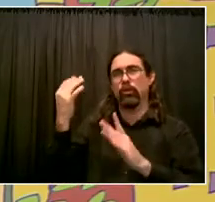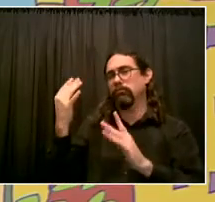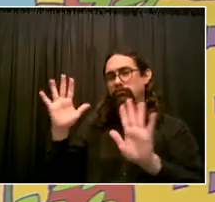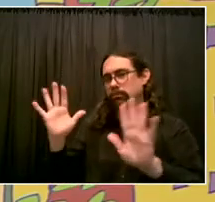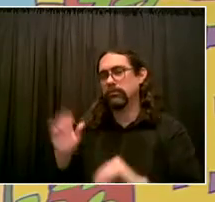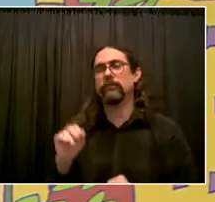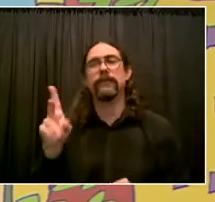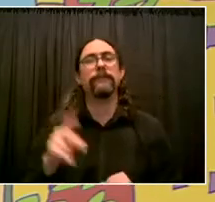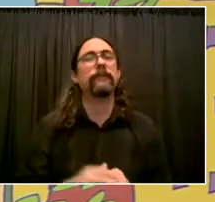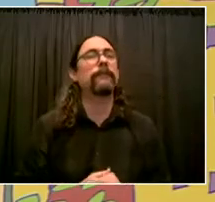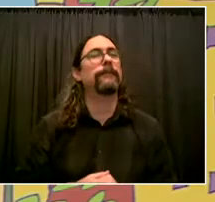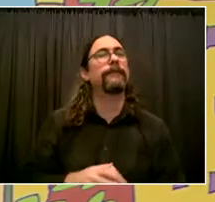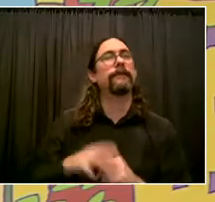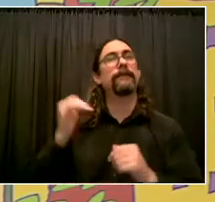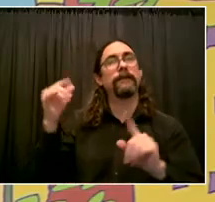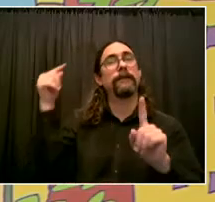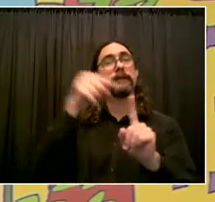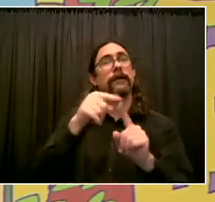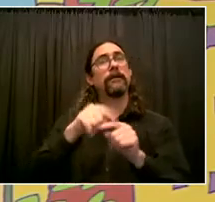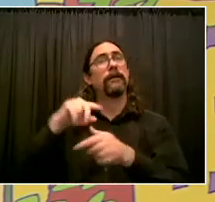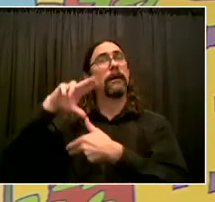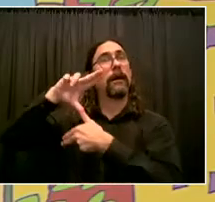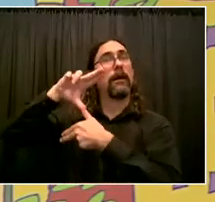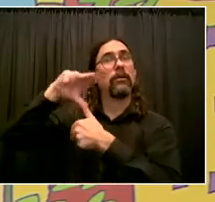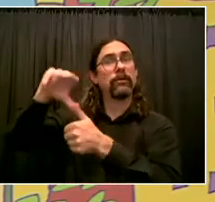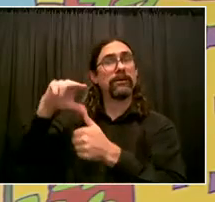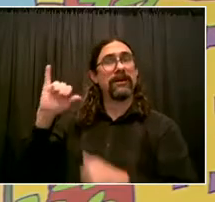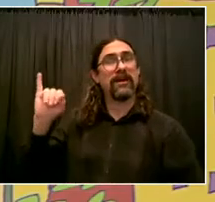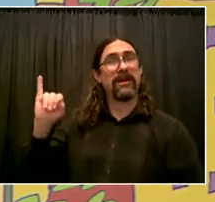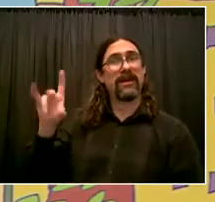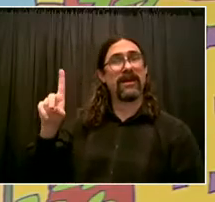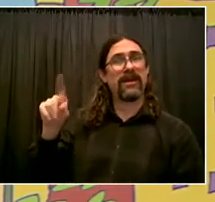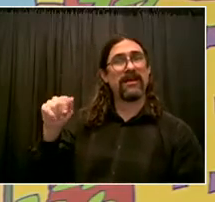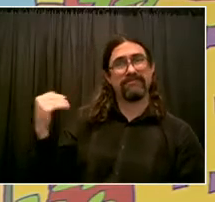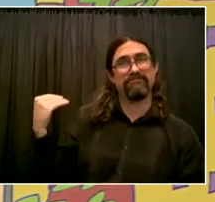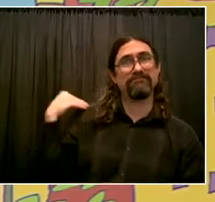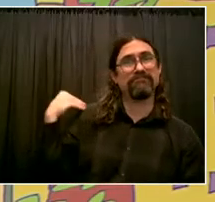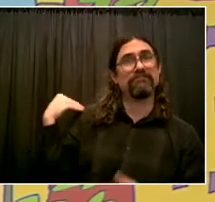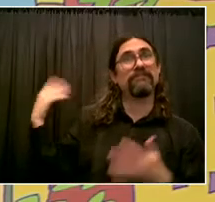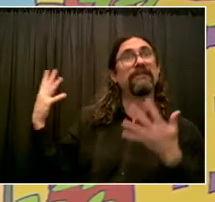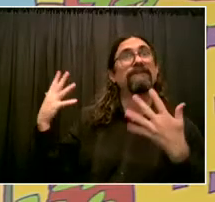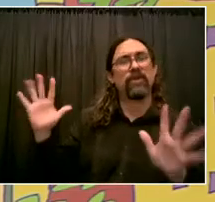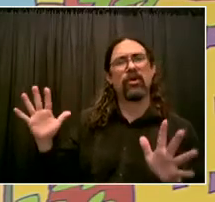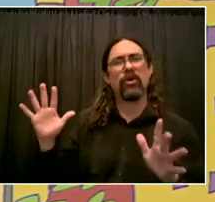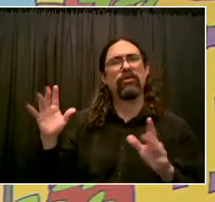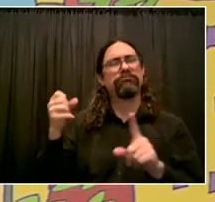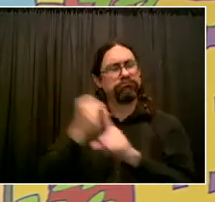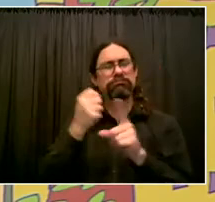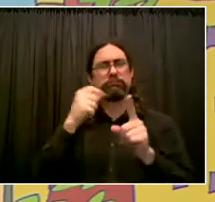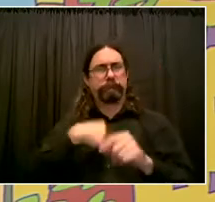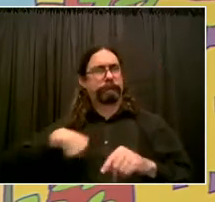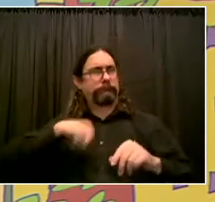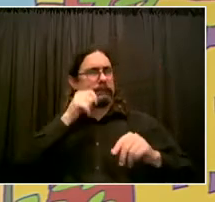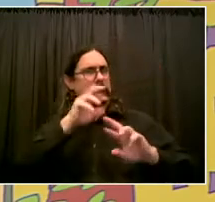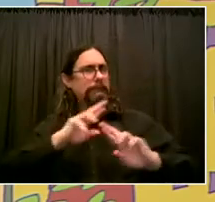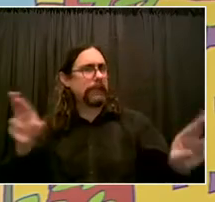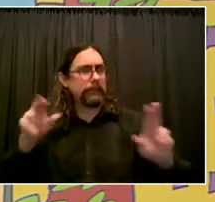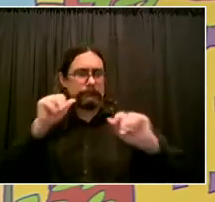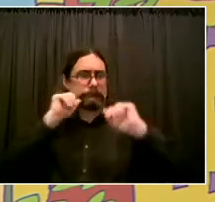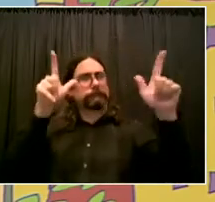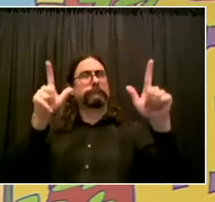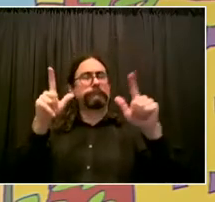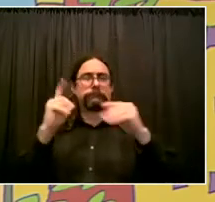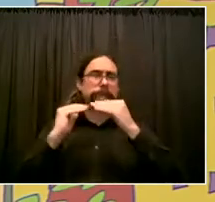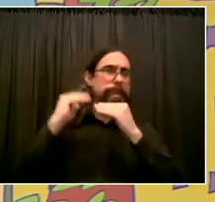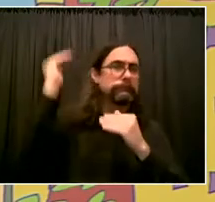be changing all the ways we alert the people of this city when weather is coming, including very intensive